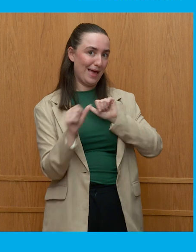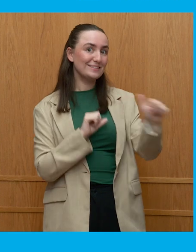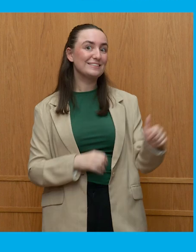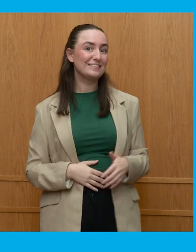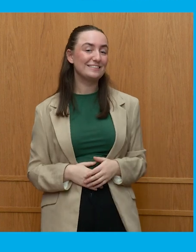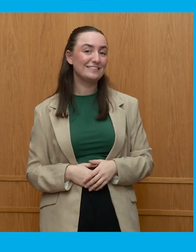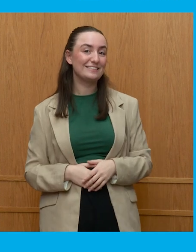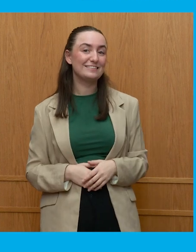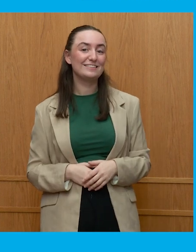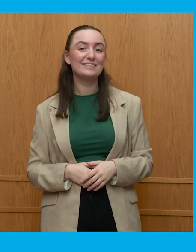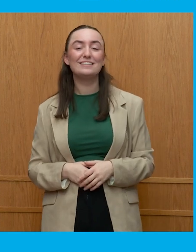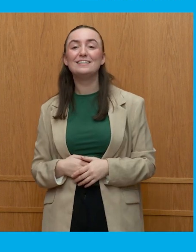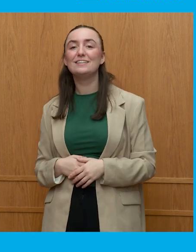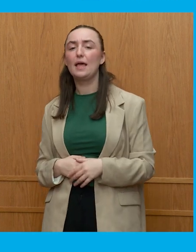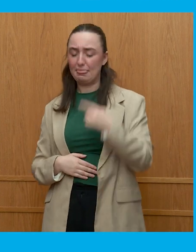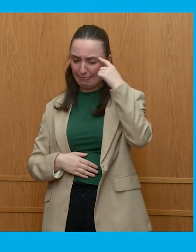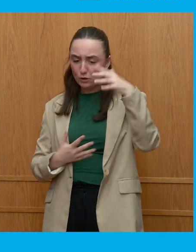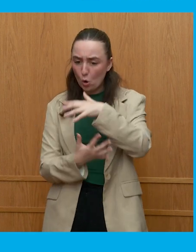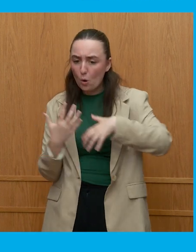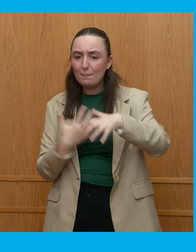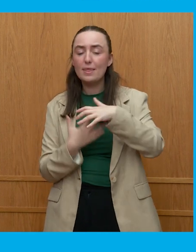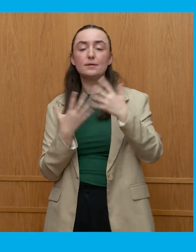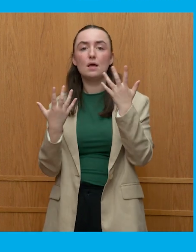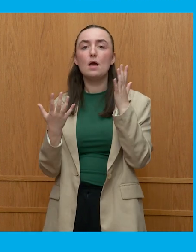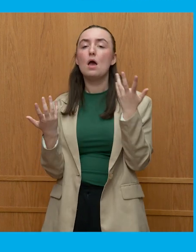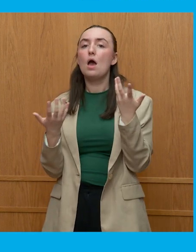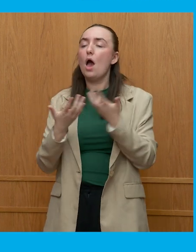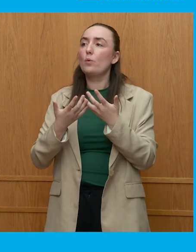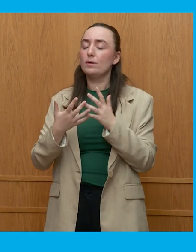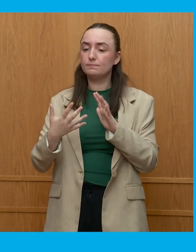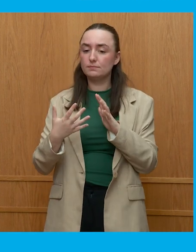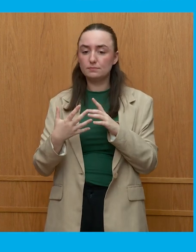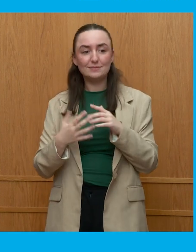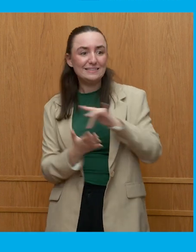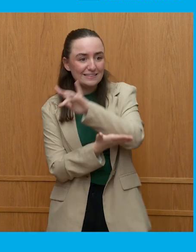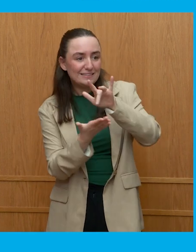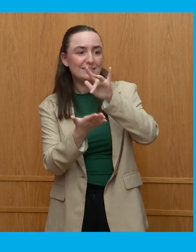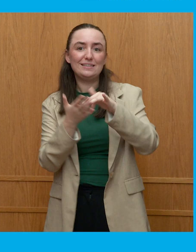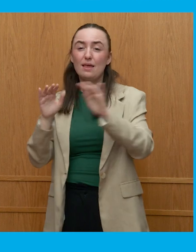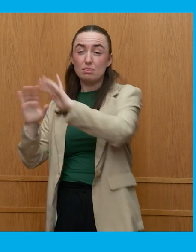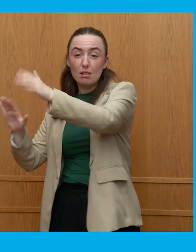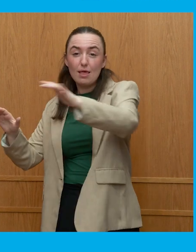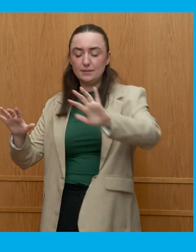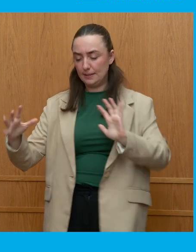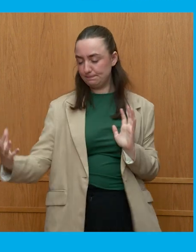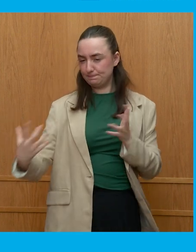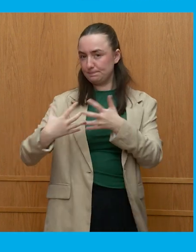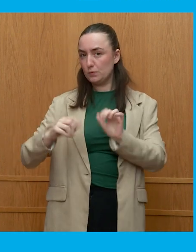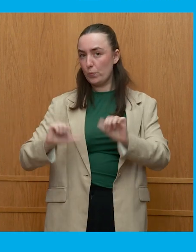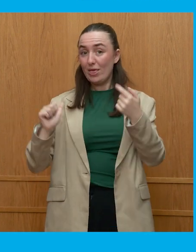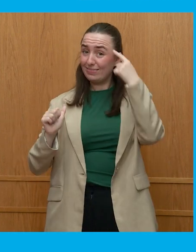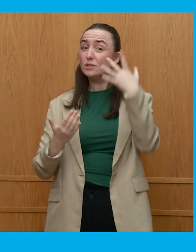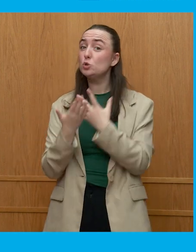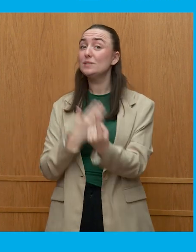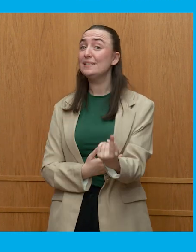the complexity of it, how it fits into the city and the landscape, is unique. You know,